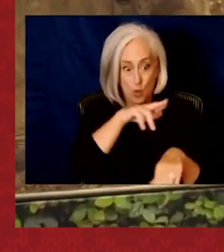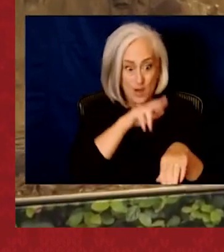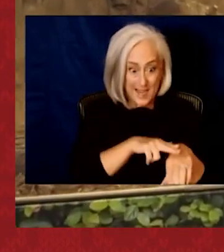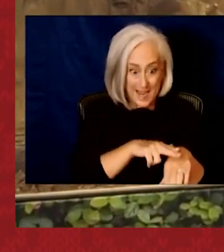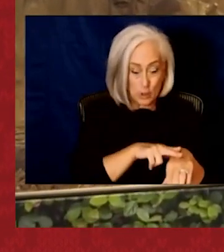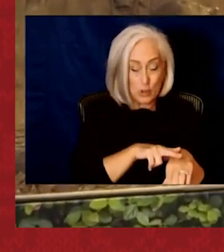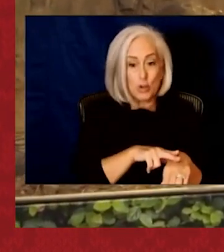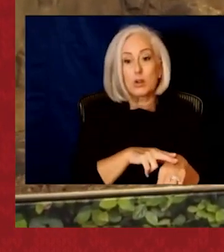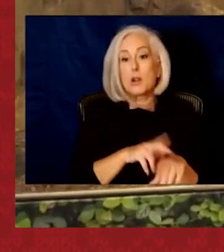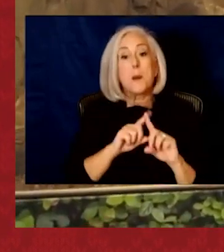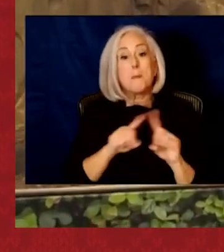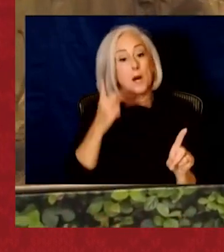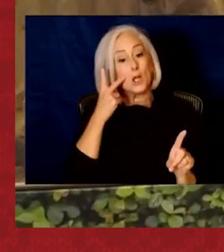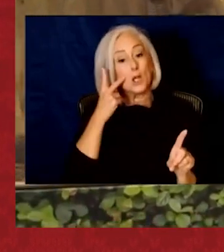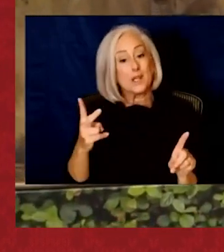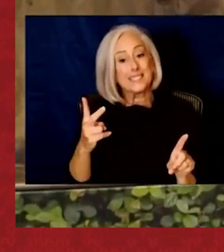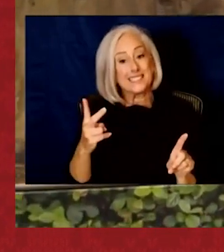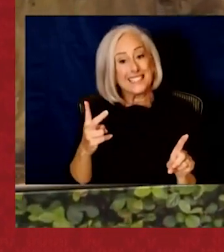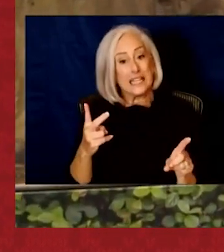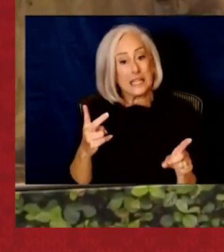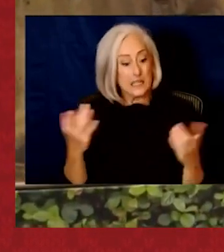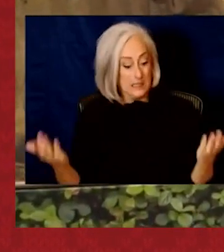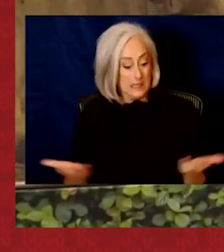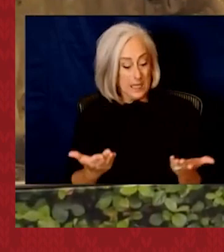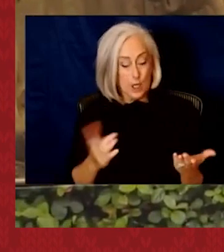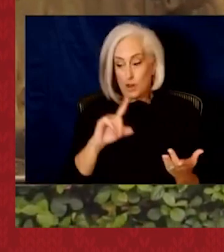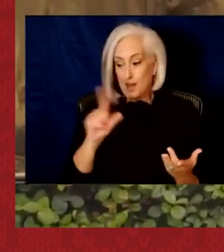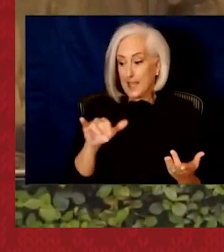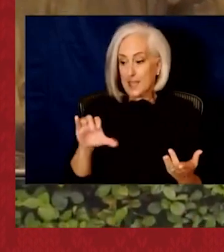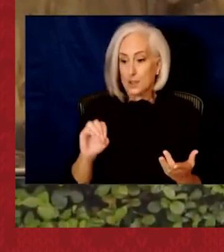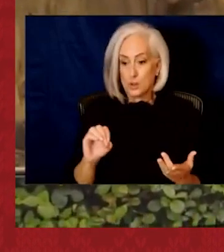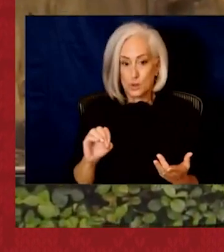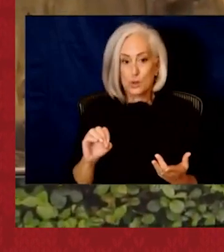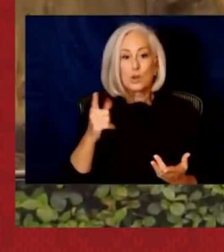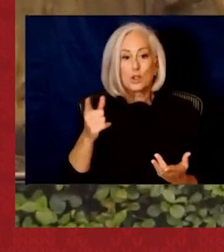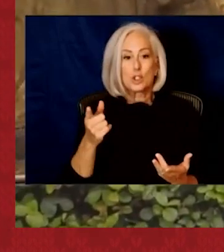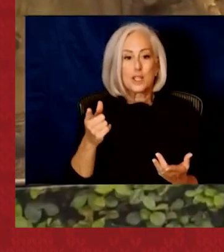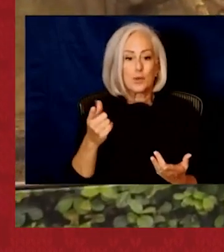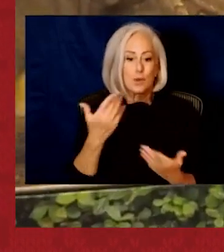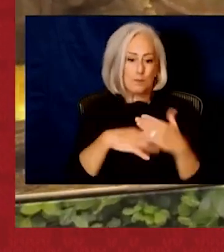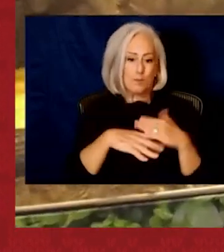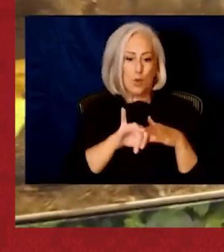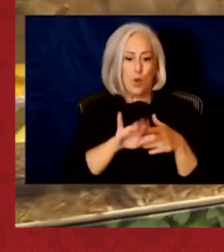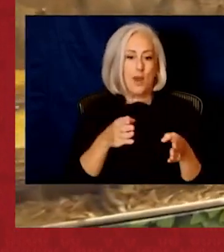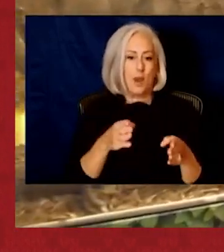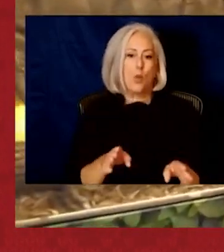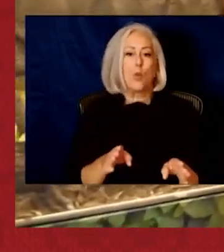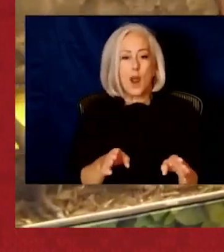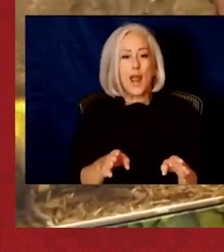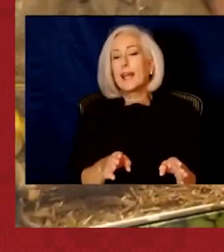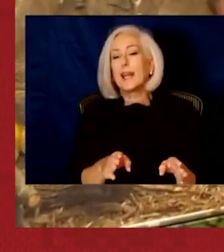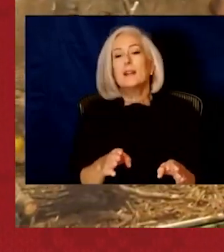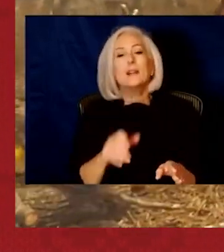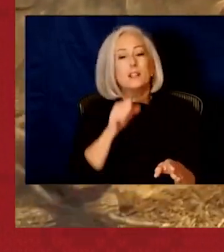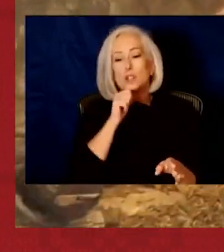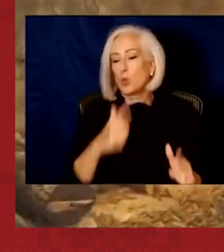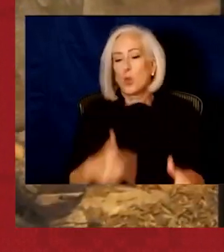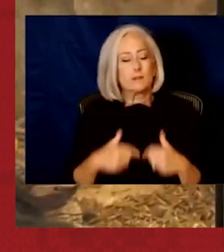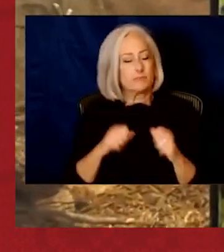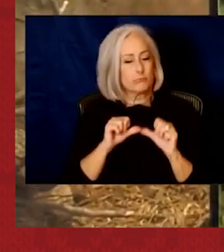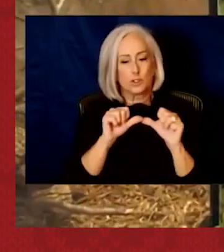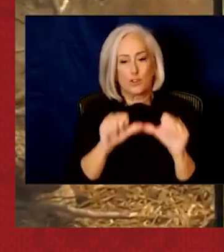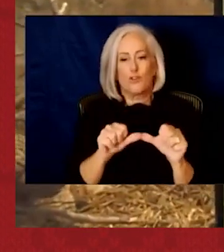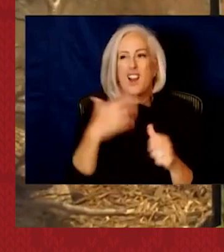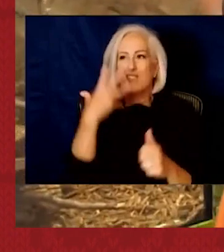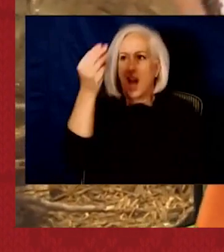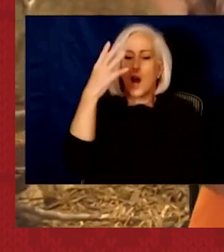a captive environment. It's just been bred that way. So it's not a normal coloration. They wouldn't survive in the wild like that. Got it. Boy, that'd be